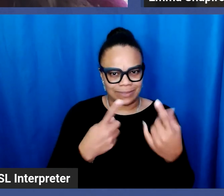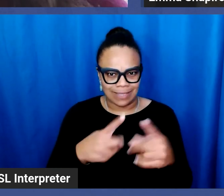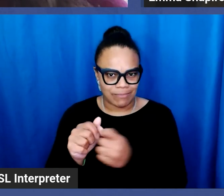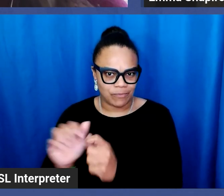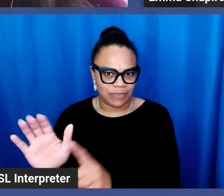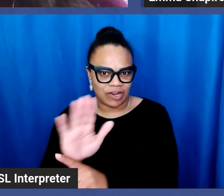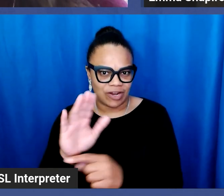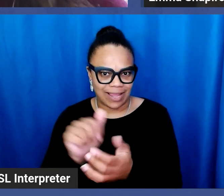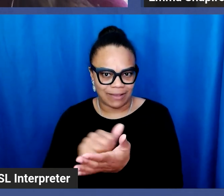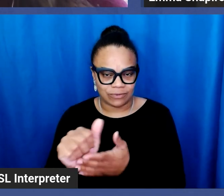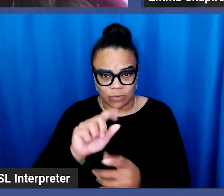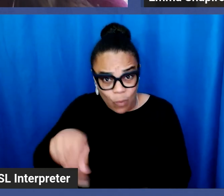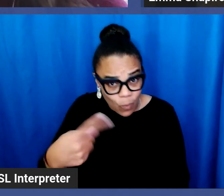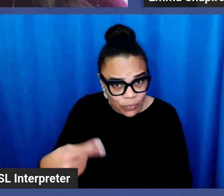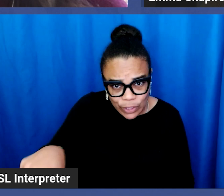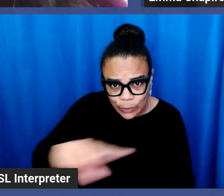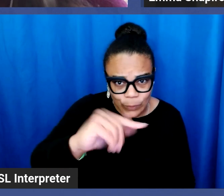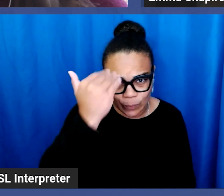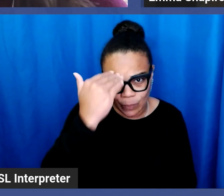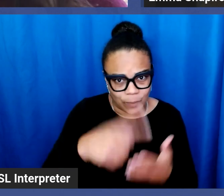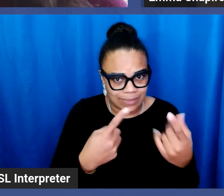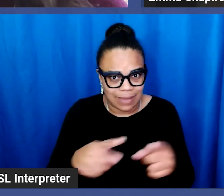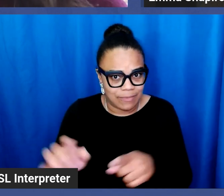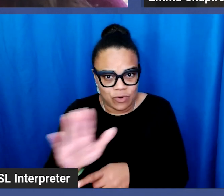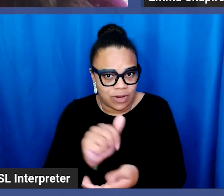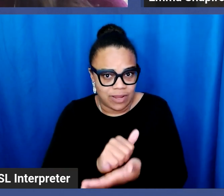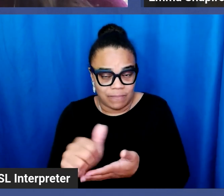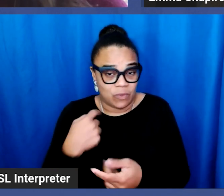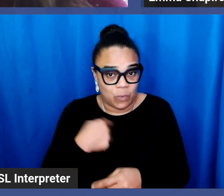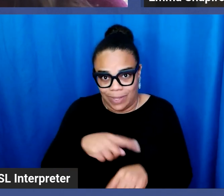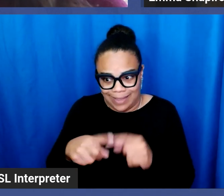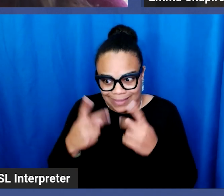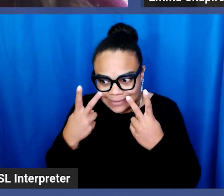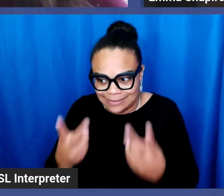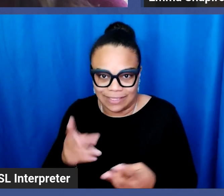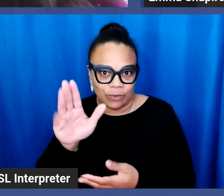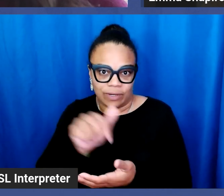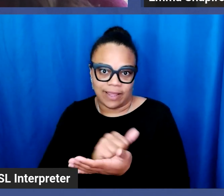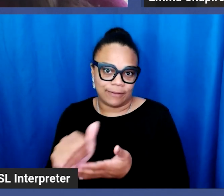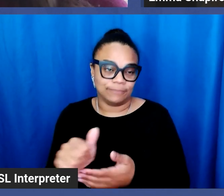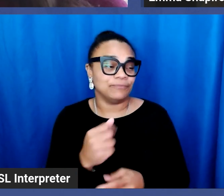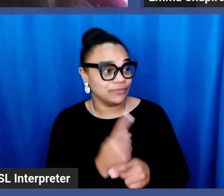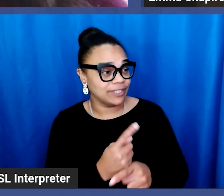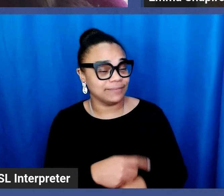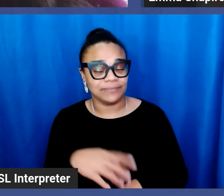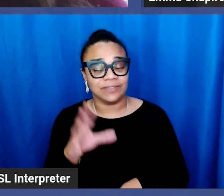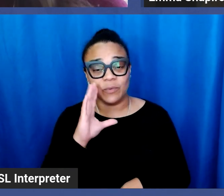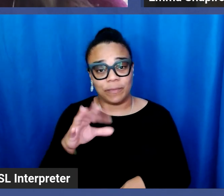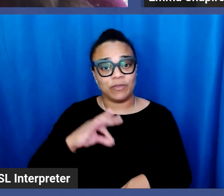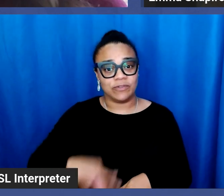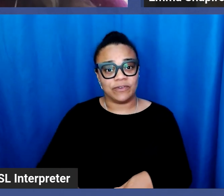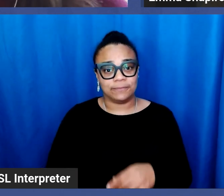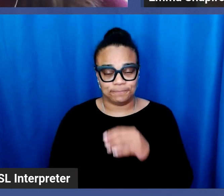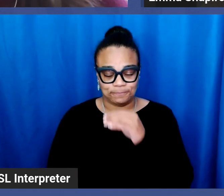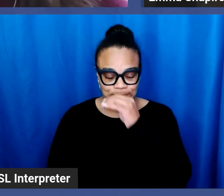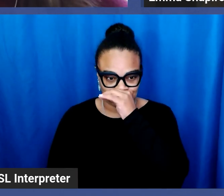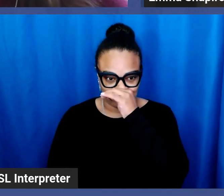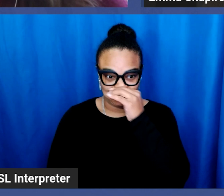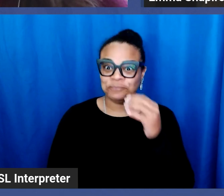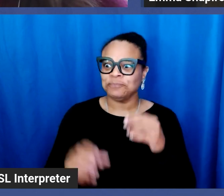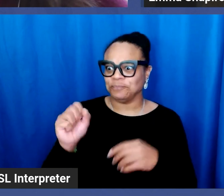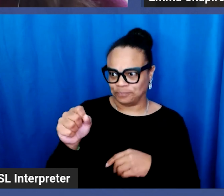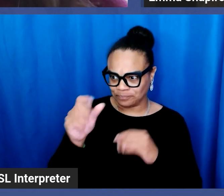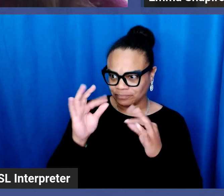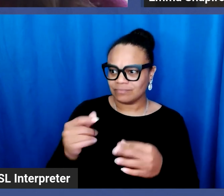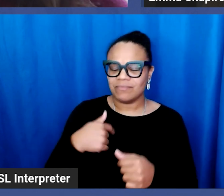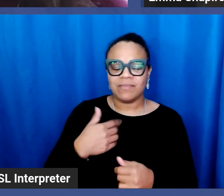because only you know what's happening in your account. We can't see into it. So this will be very useful. Yeah, absolutely. I'm so glad